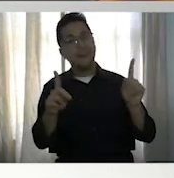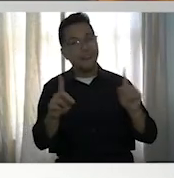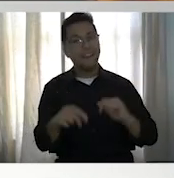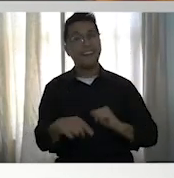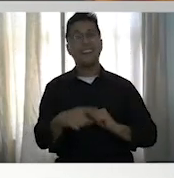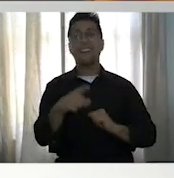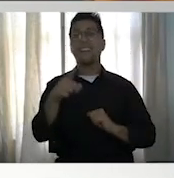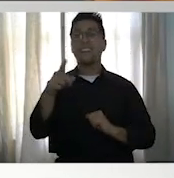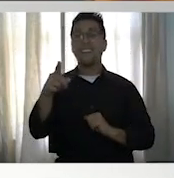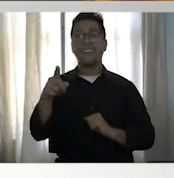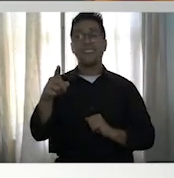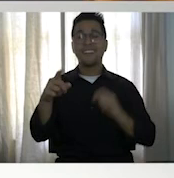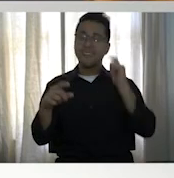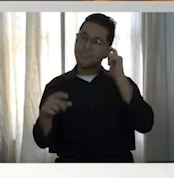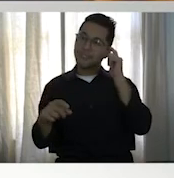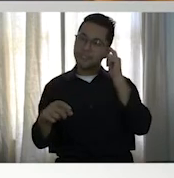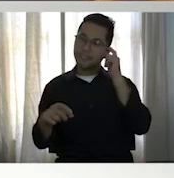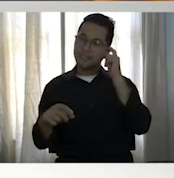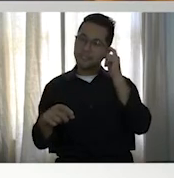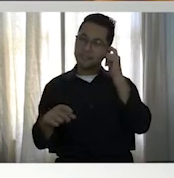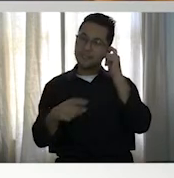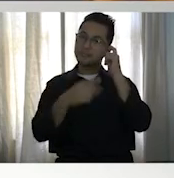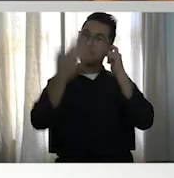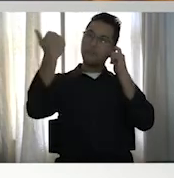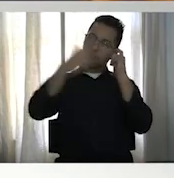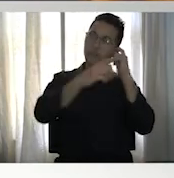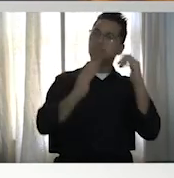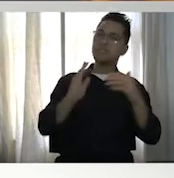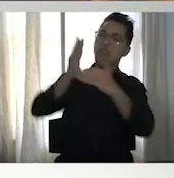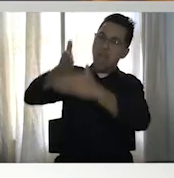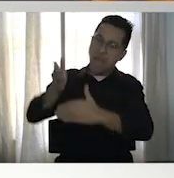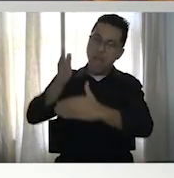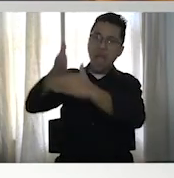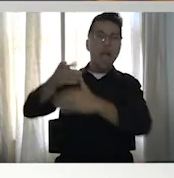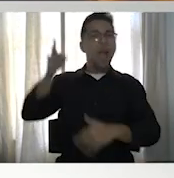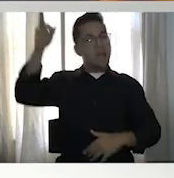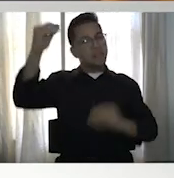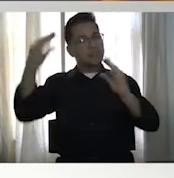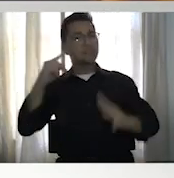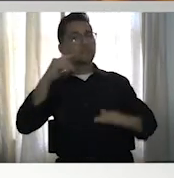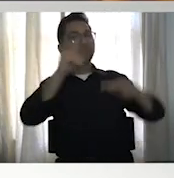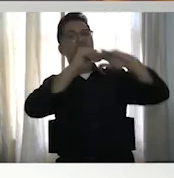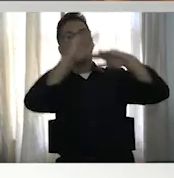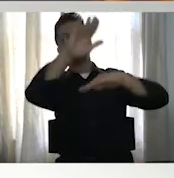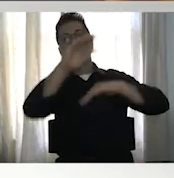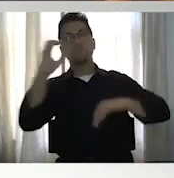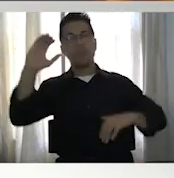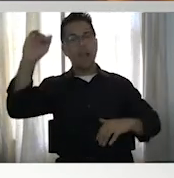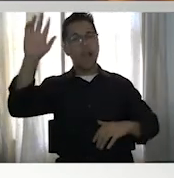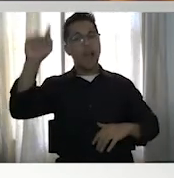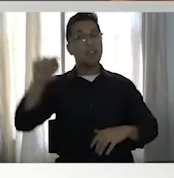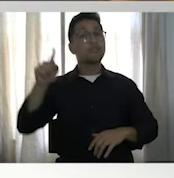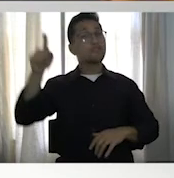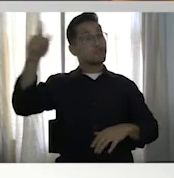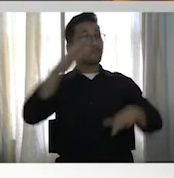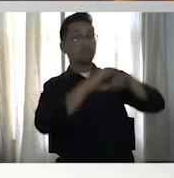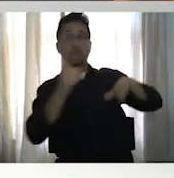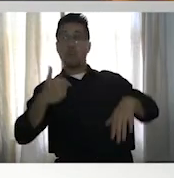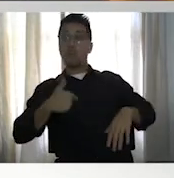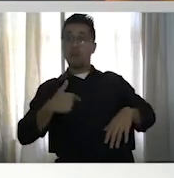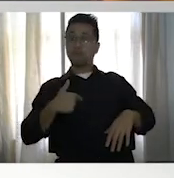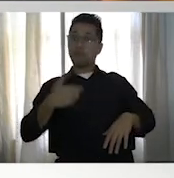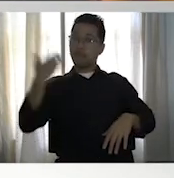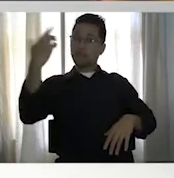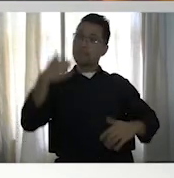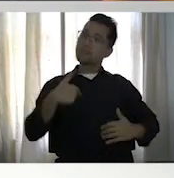constantly interrupting the class, and she would constantly be sending him out. So she called on me, because she doesn't call on me,